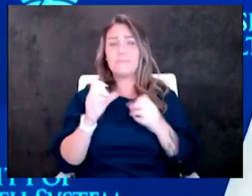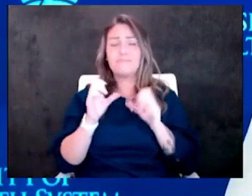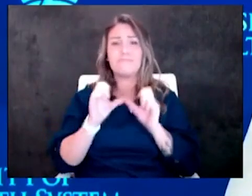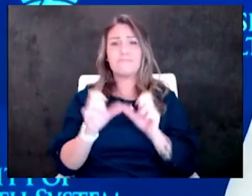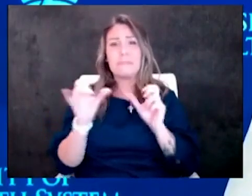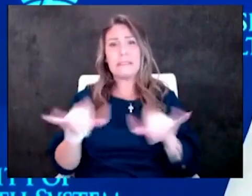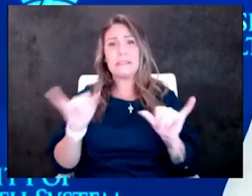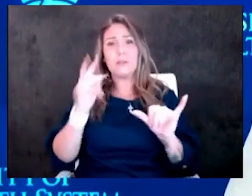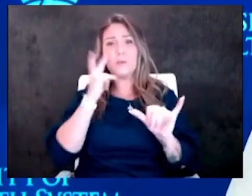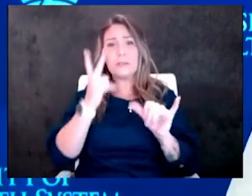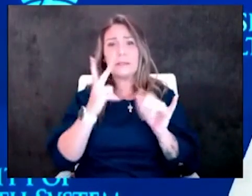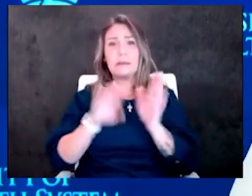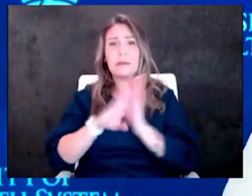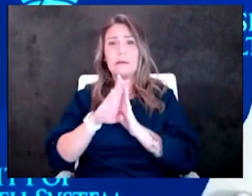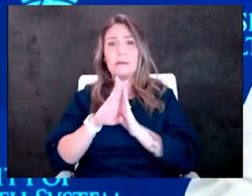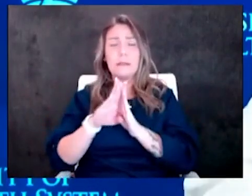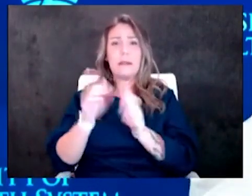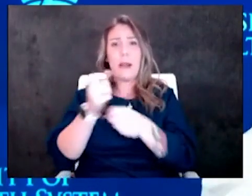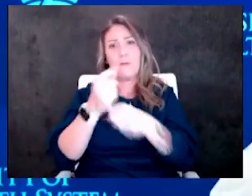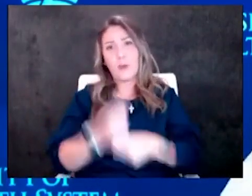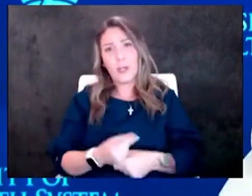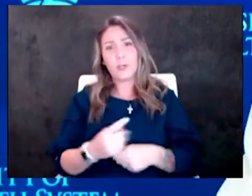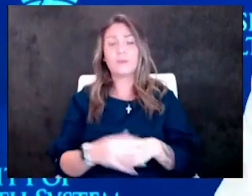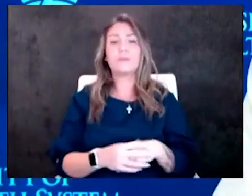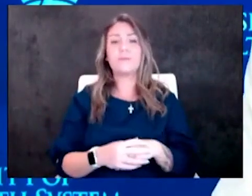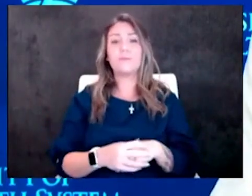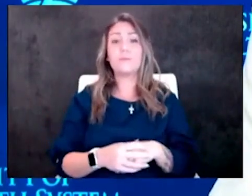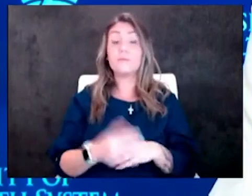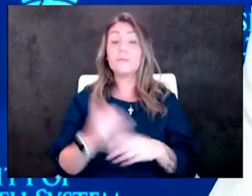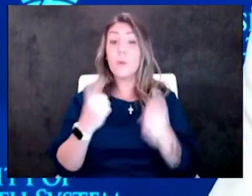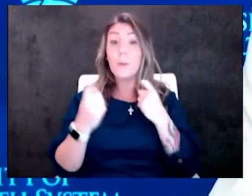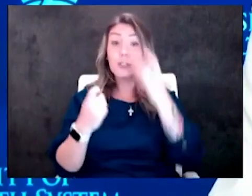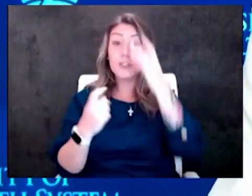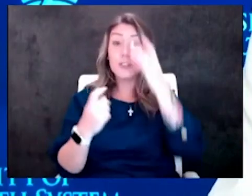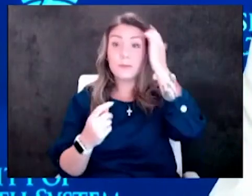every single year. Let's see if there's any questions out there from reporters right now.